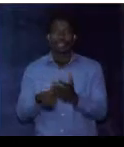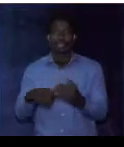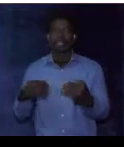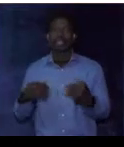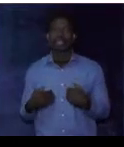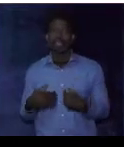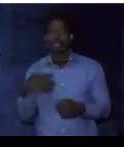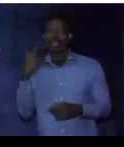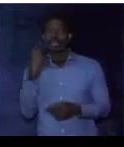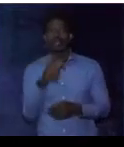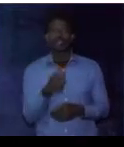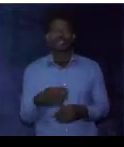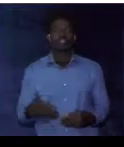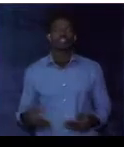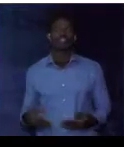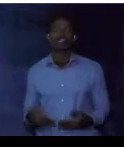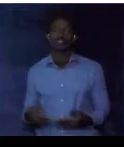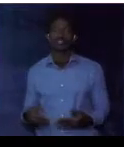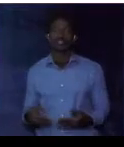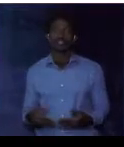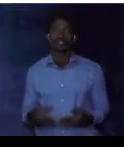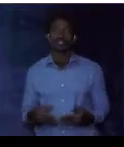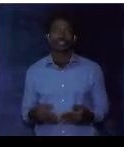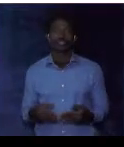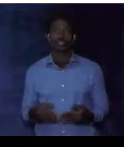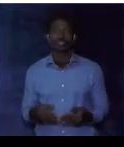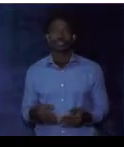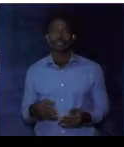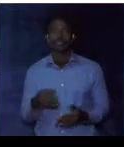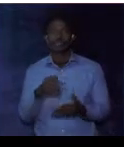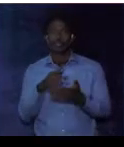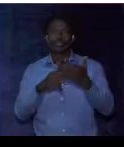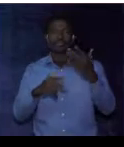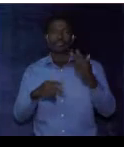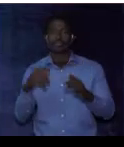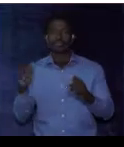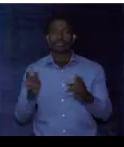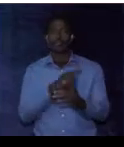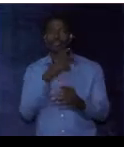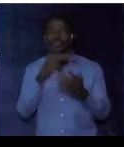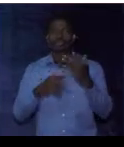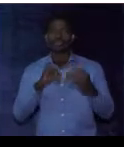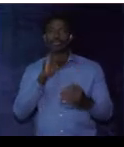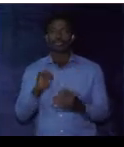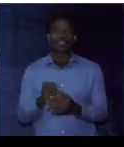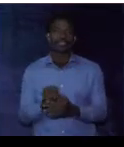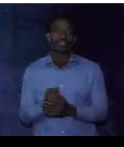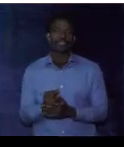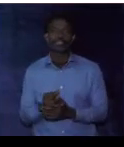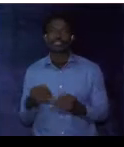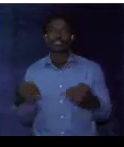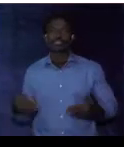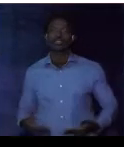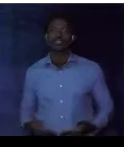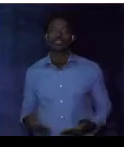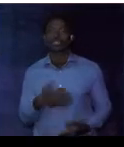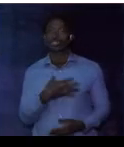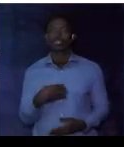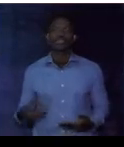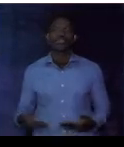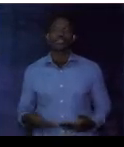the introduction. We call it the introductory paragraph. The first paragraph is often an